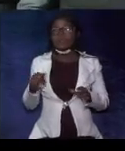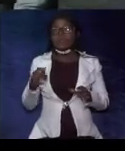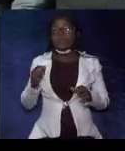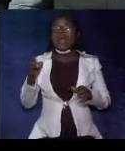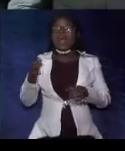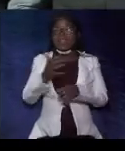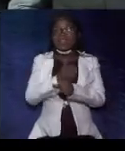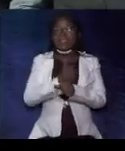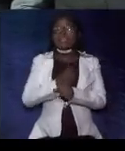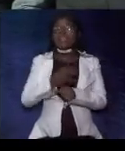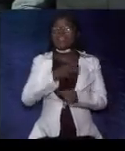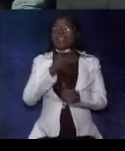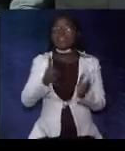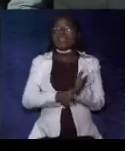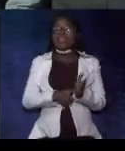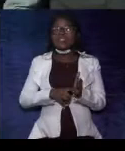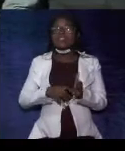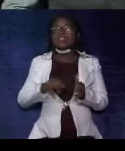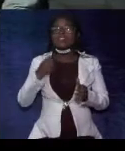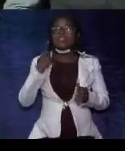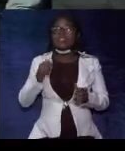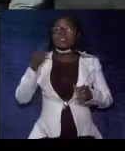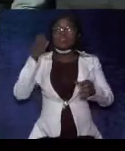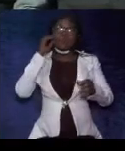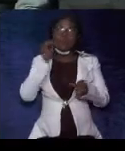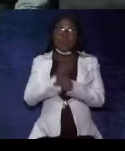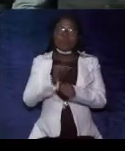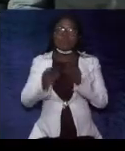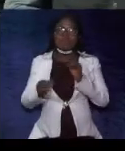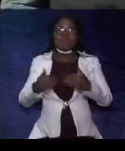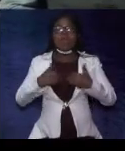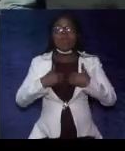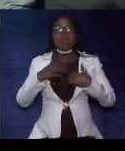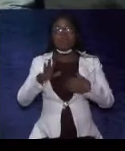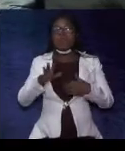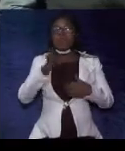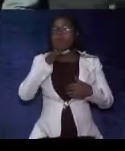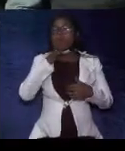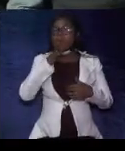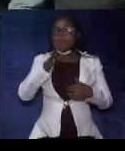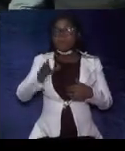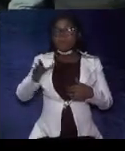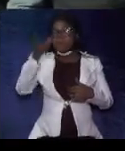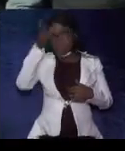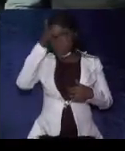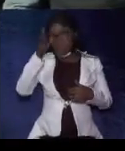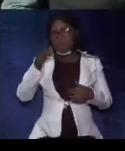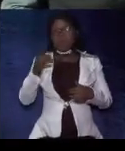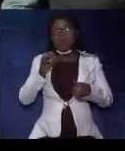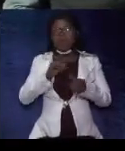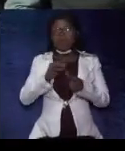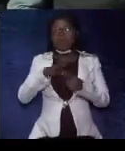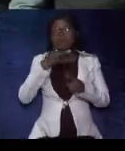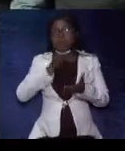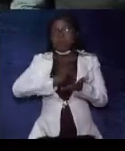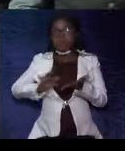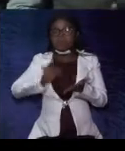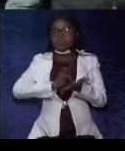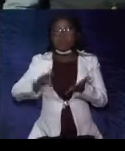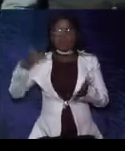subject to some conditions. Yeah, taking the online assessment is based on if you have access to Android